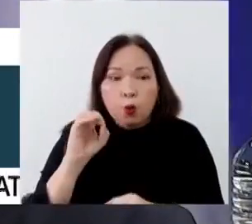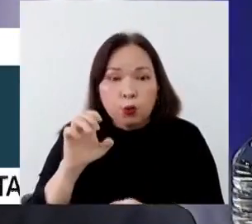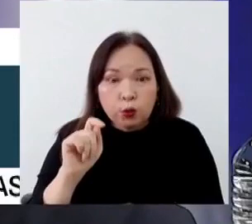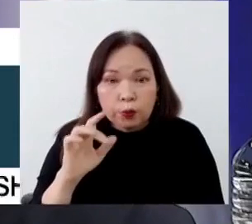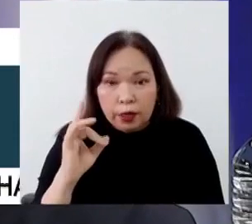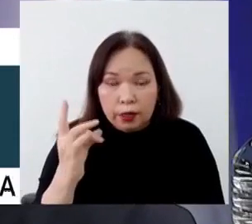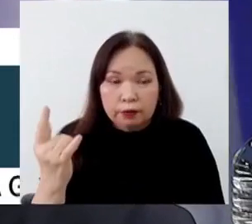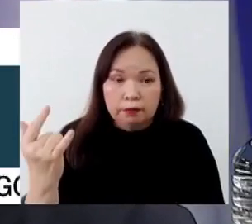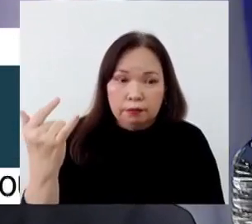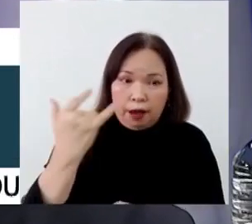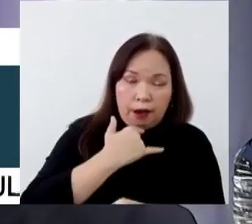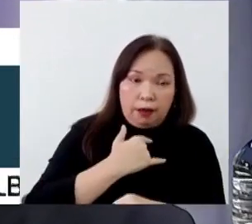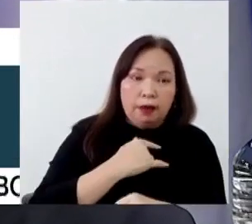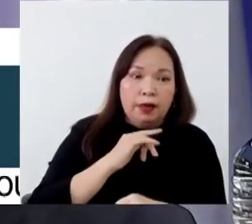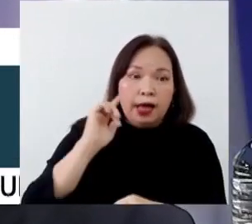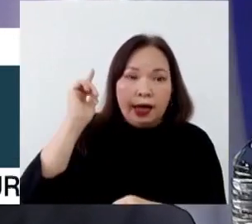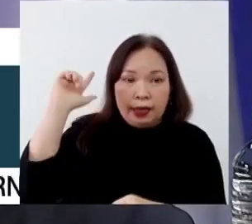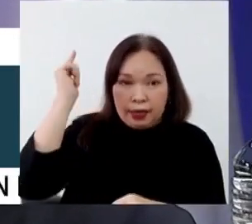Expenses